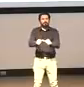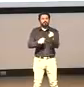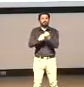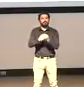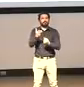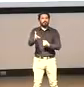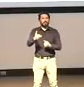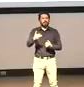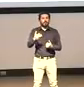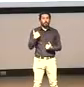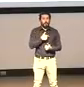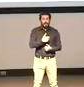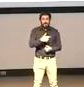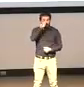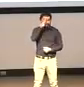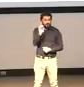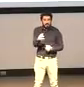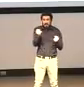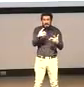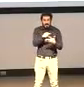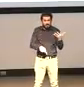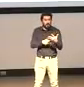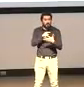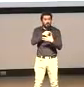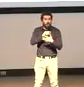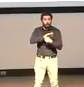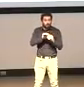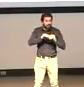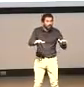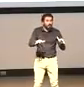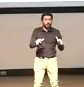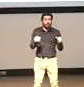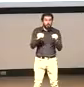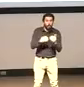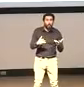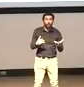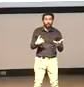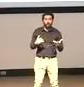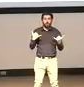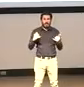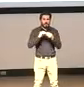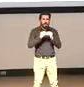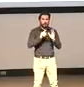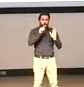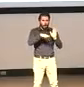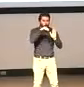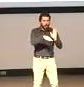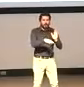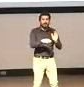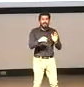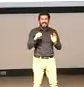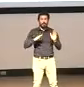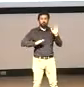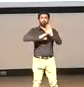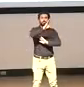what will happen with COVID-19. The current continuation of the current trends or exacerbation would dramatically impact us